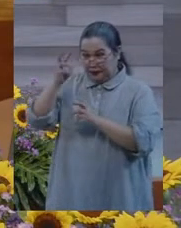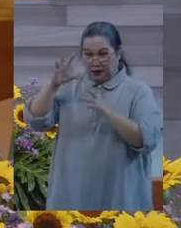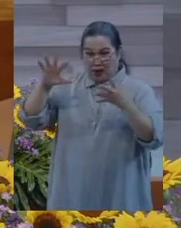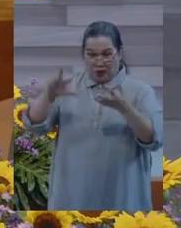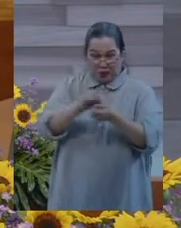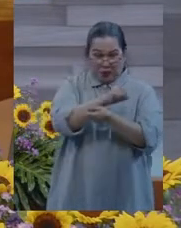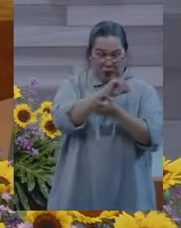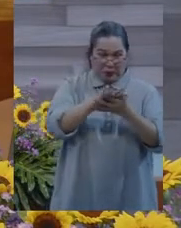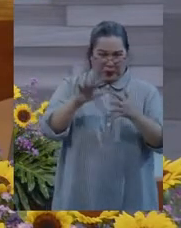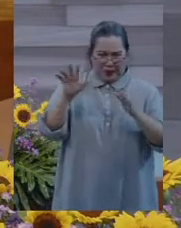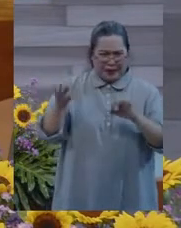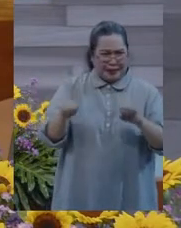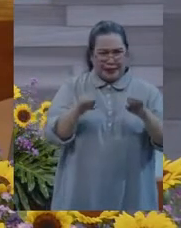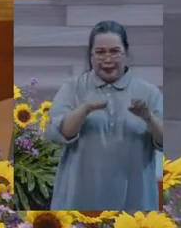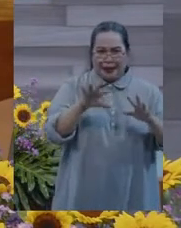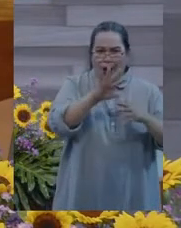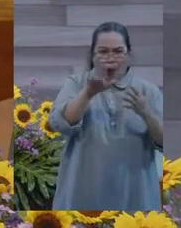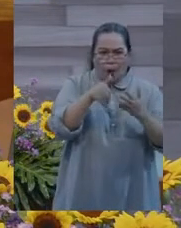of the sea,